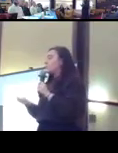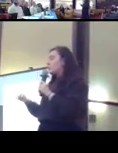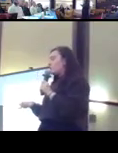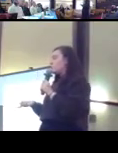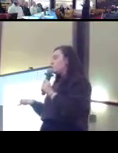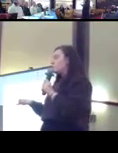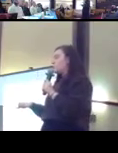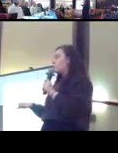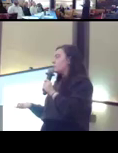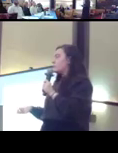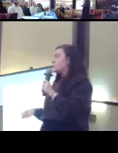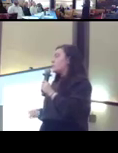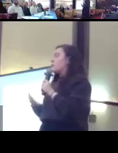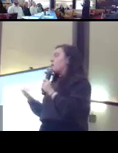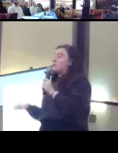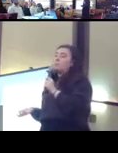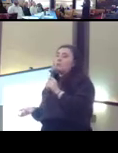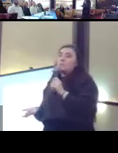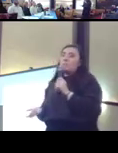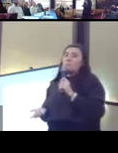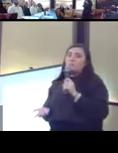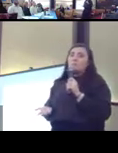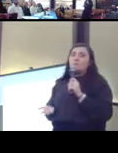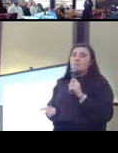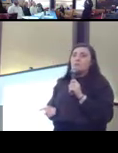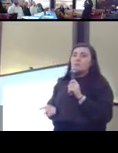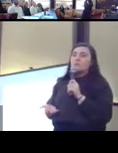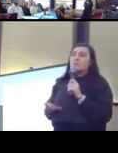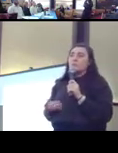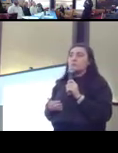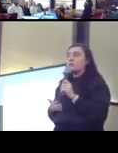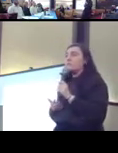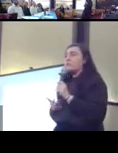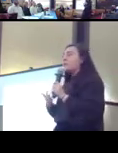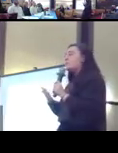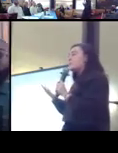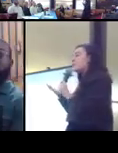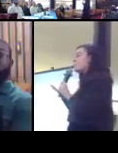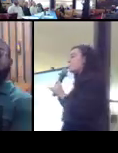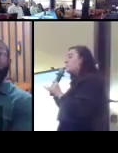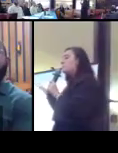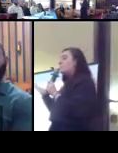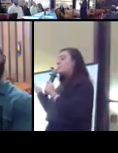then protecting those historic buildings while enabling adaptive reuse, understanding that those buildings have,